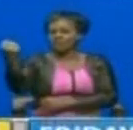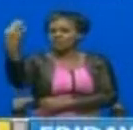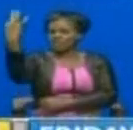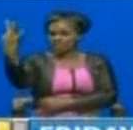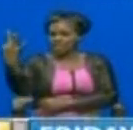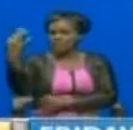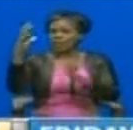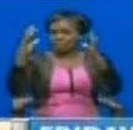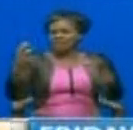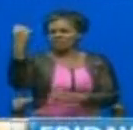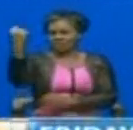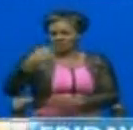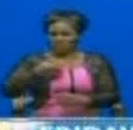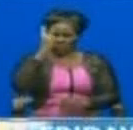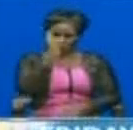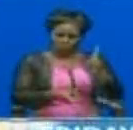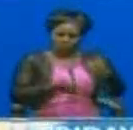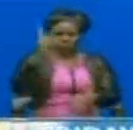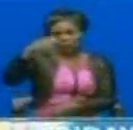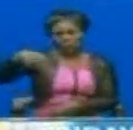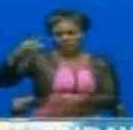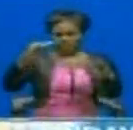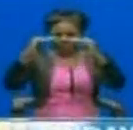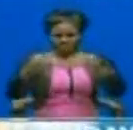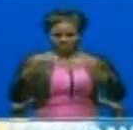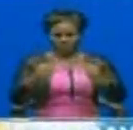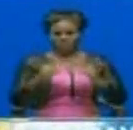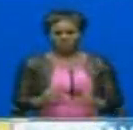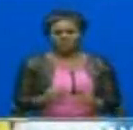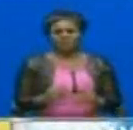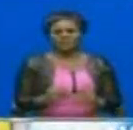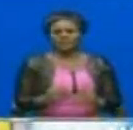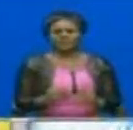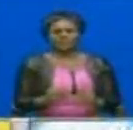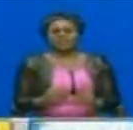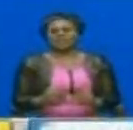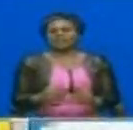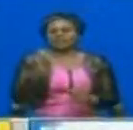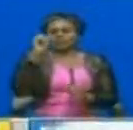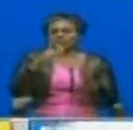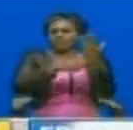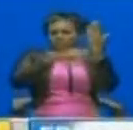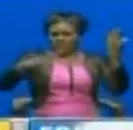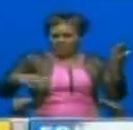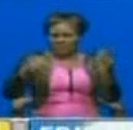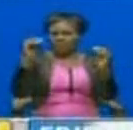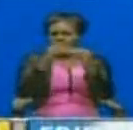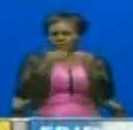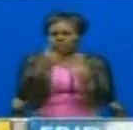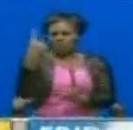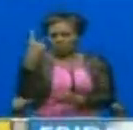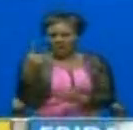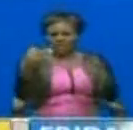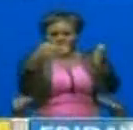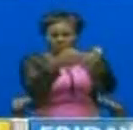of the big 5 marathons consecutively. As his star shone bright, he met one barrier